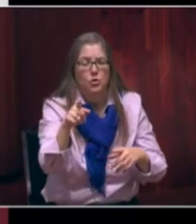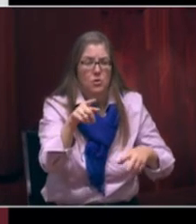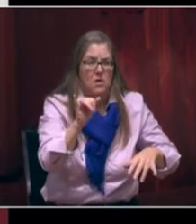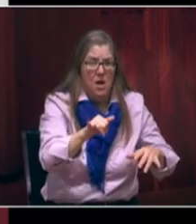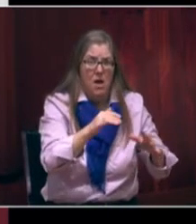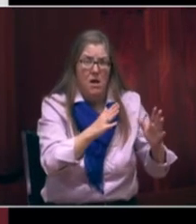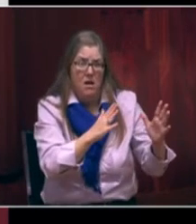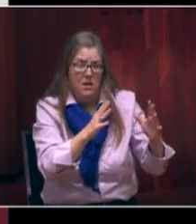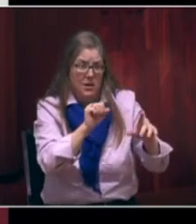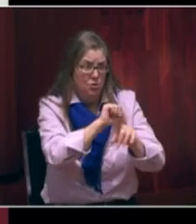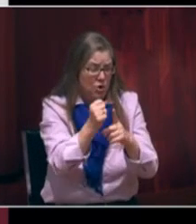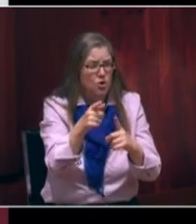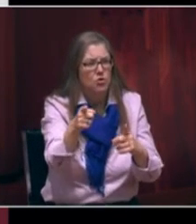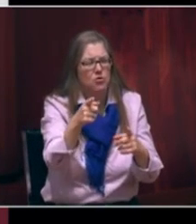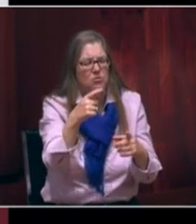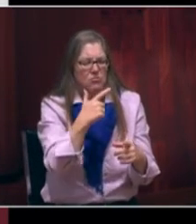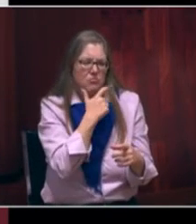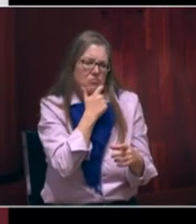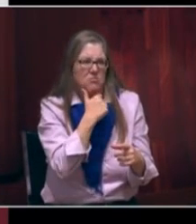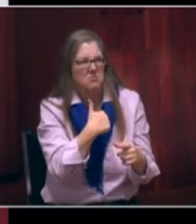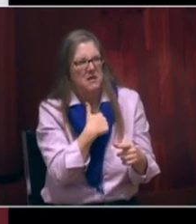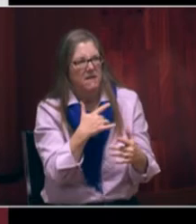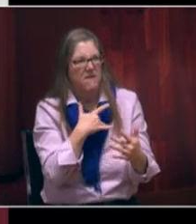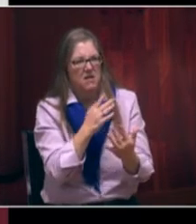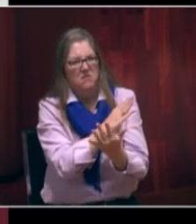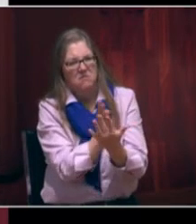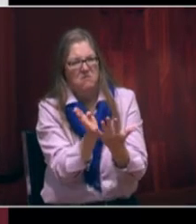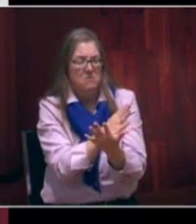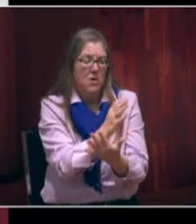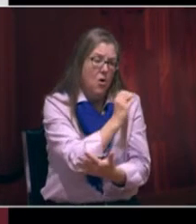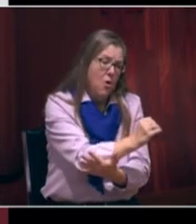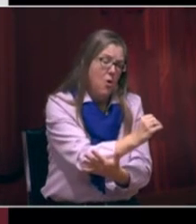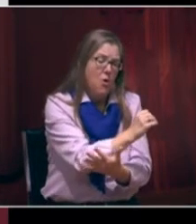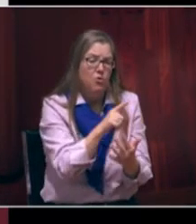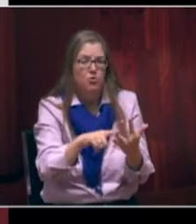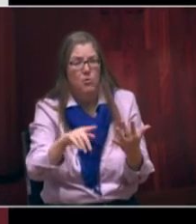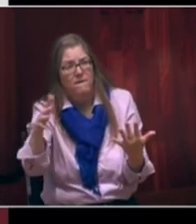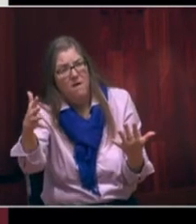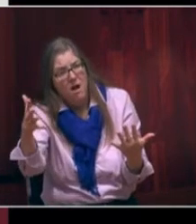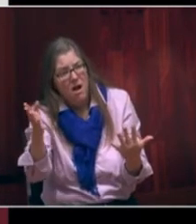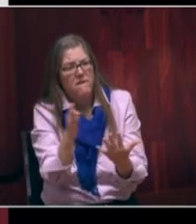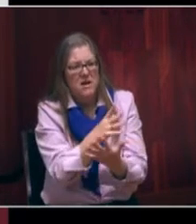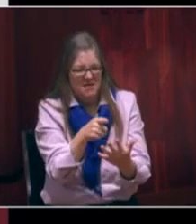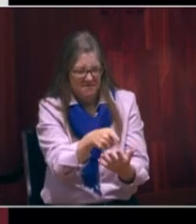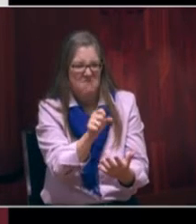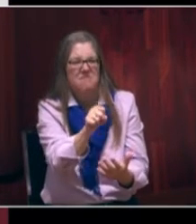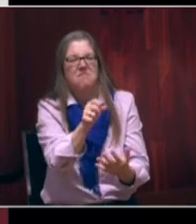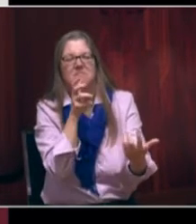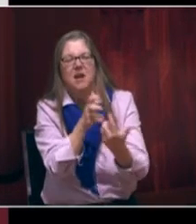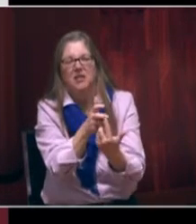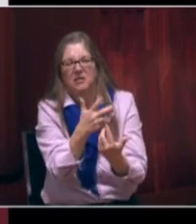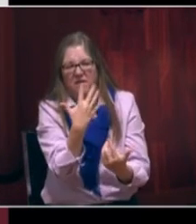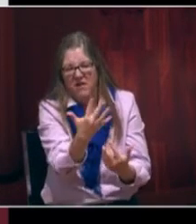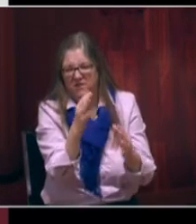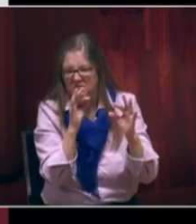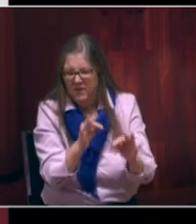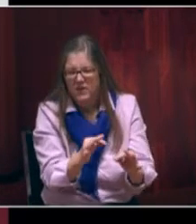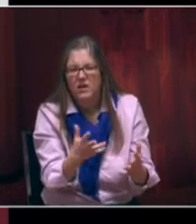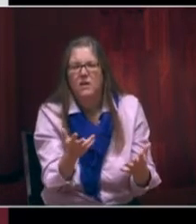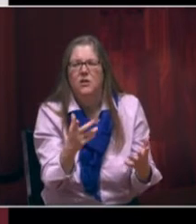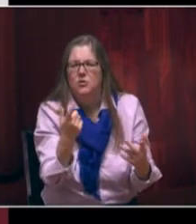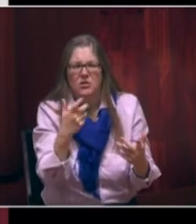zero to like five score. You'll pick where you think you are, which area best match what you're doing, and then you'll get a